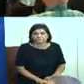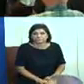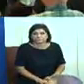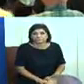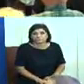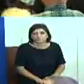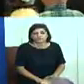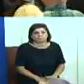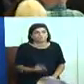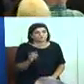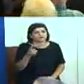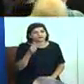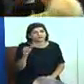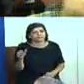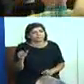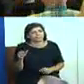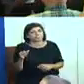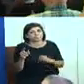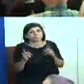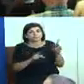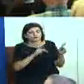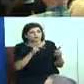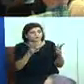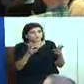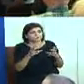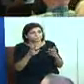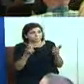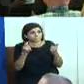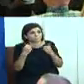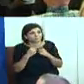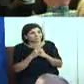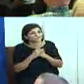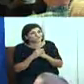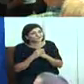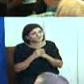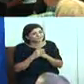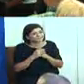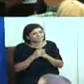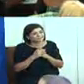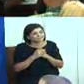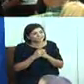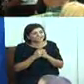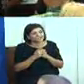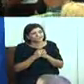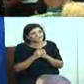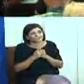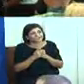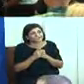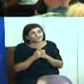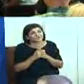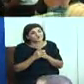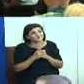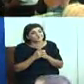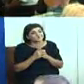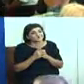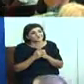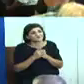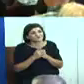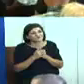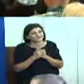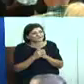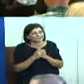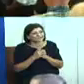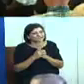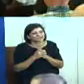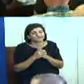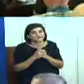If anyone else wants to come up and lay hands, you're more than welcome. And Reverend Troy, I want you to be in a position where you're